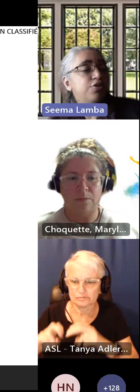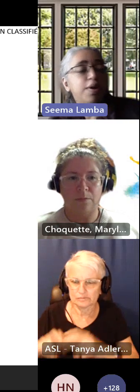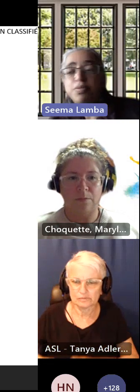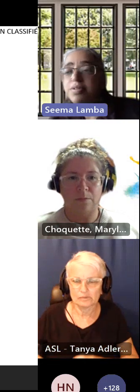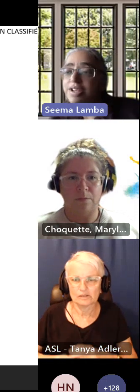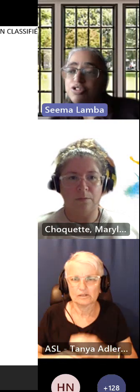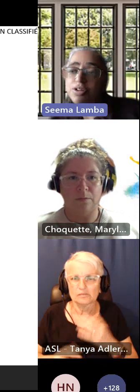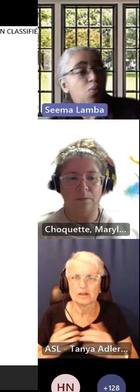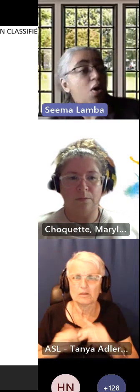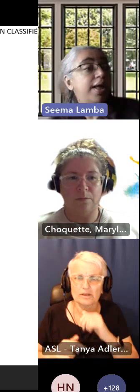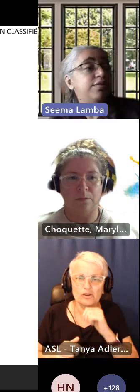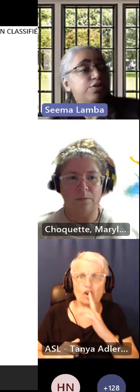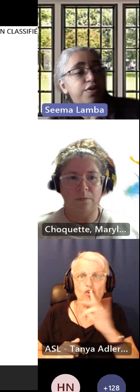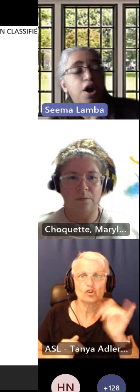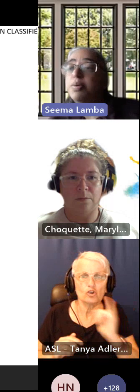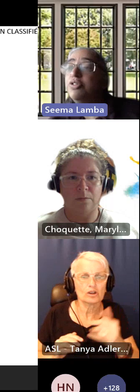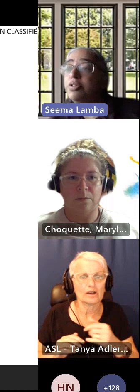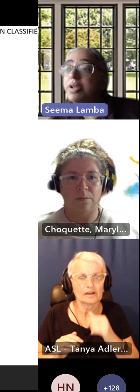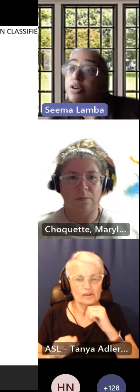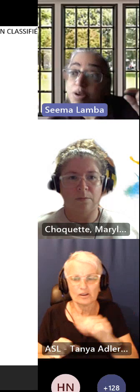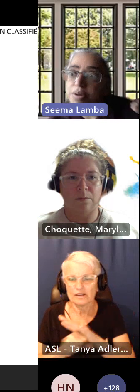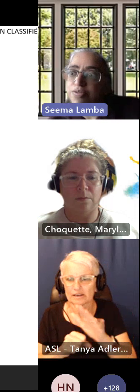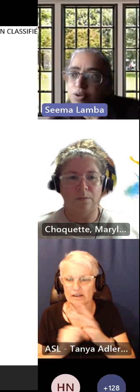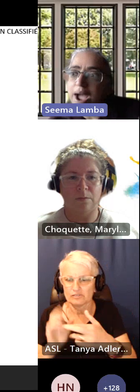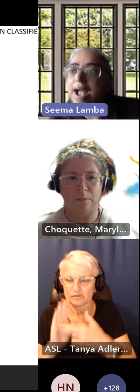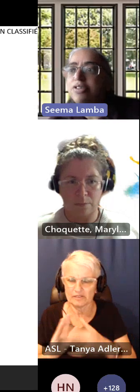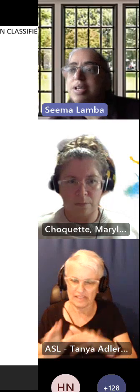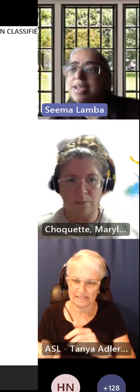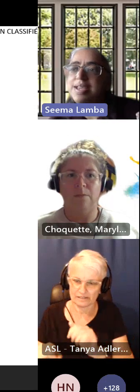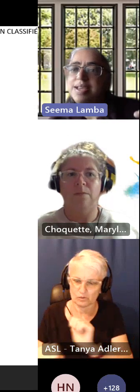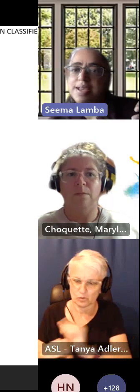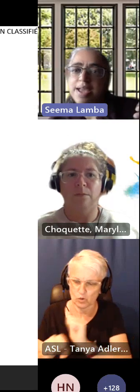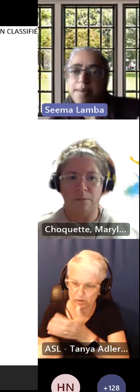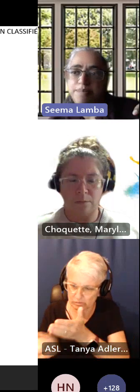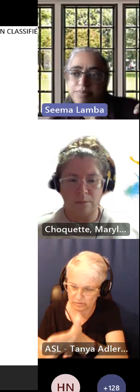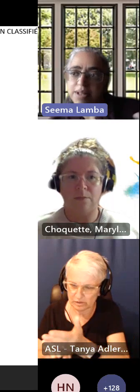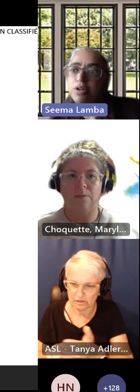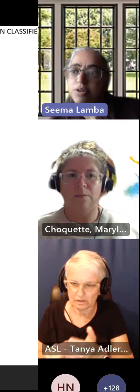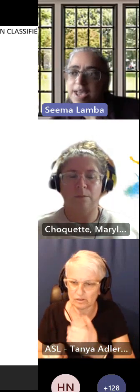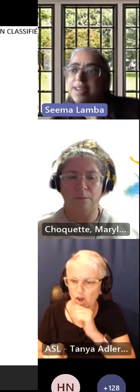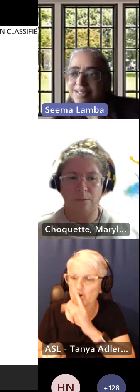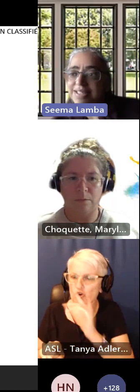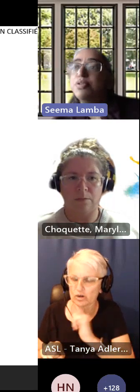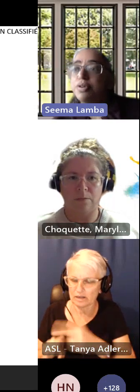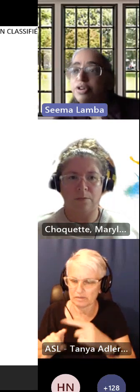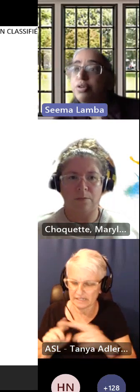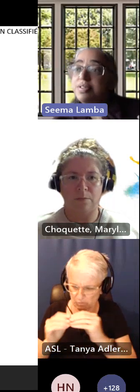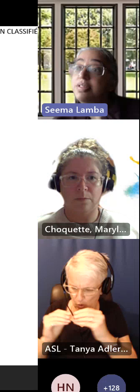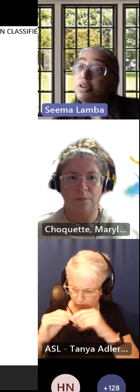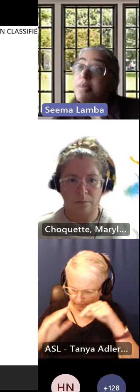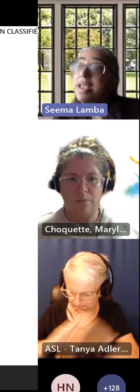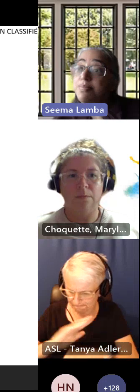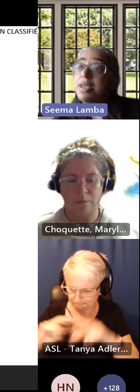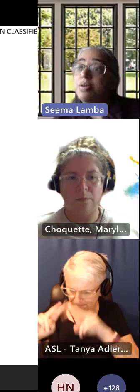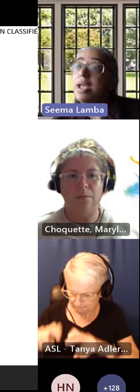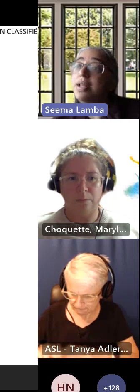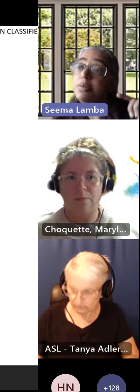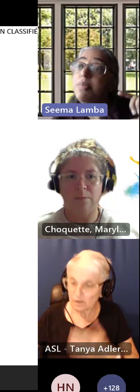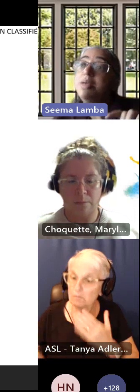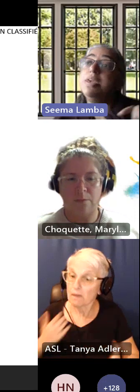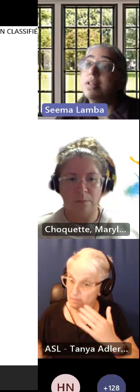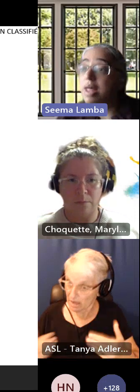an underrepresentation in one sort of occupational category, but if you actually looked at it deeper, you'll see there may